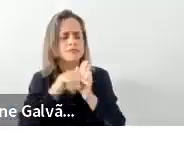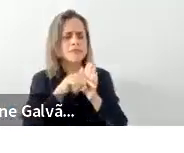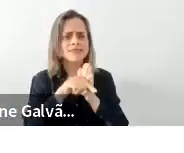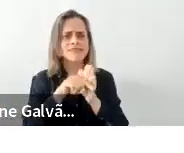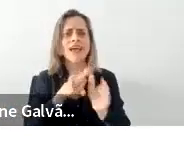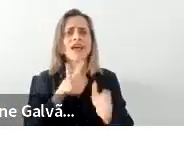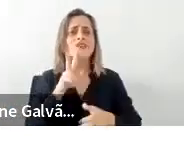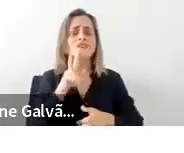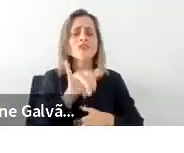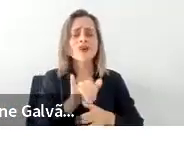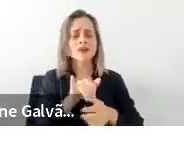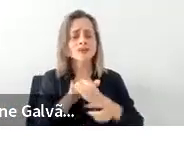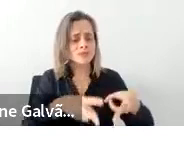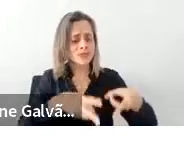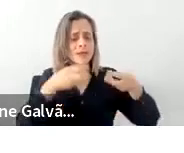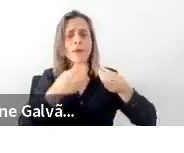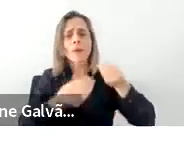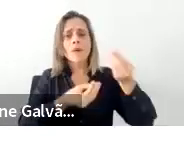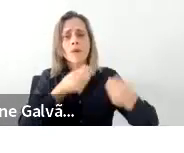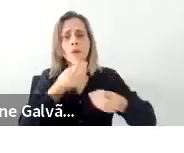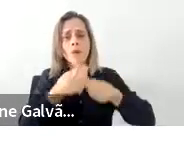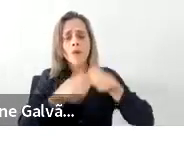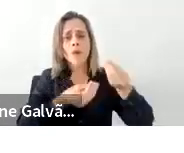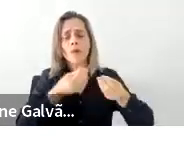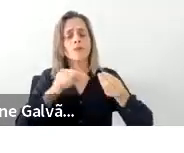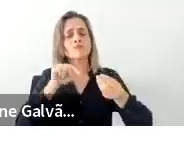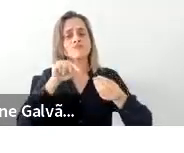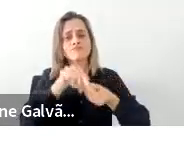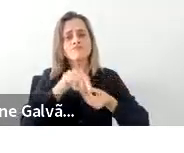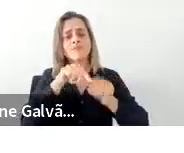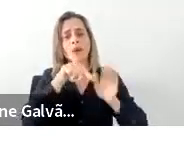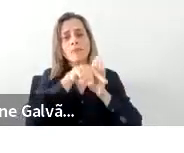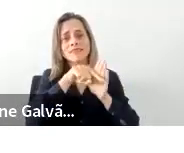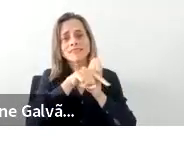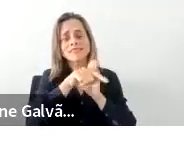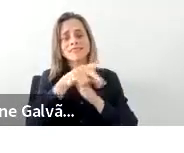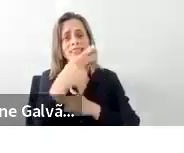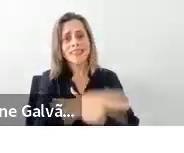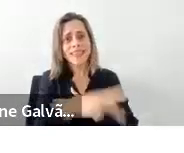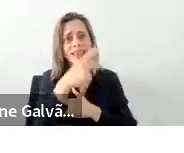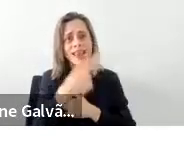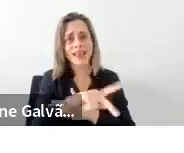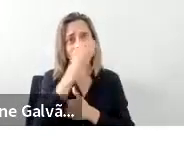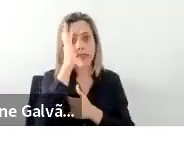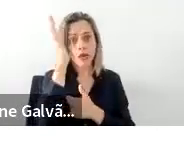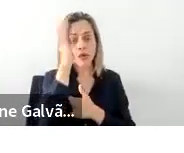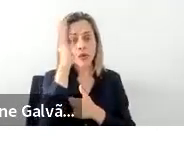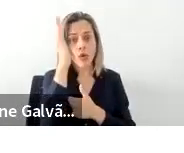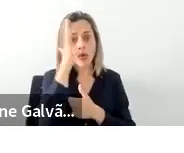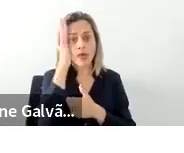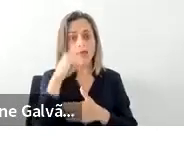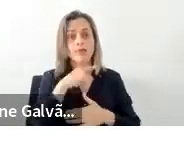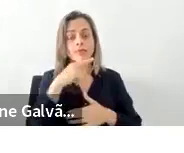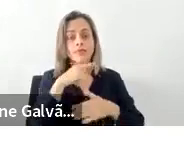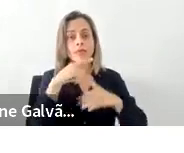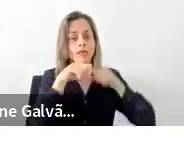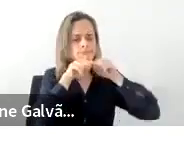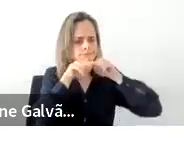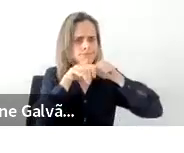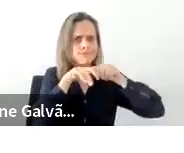theoretical advances that is the main problem for us, I think.